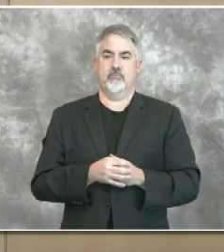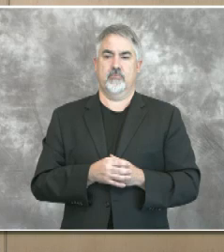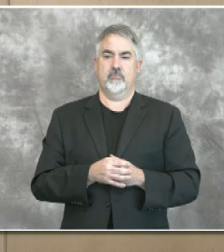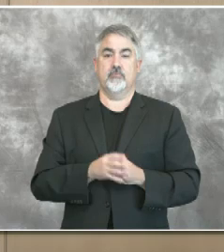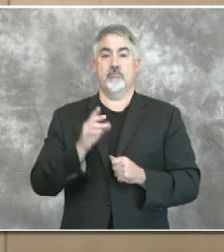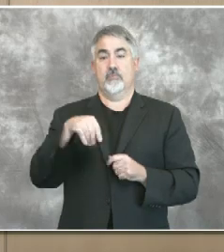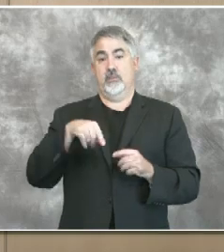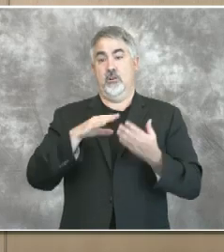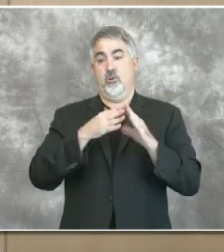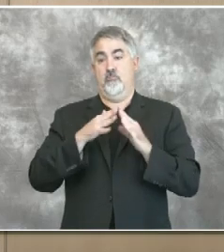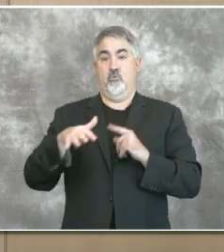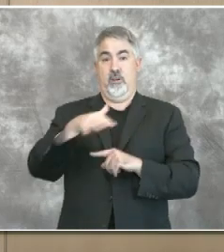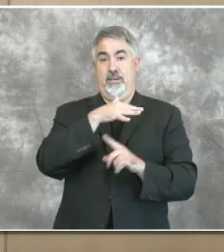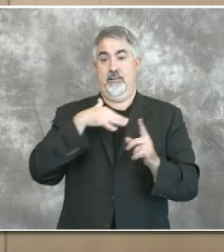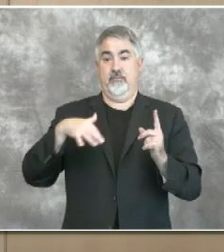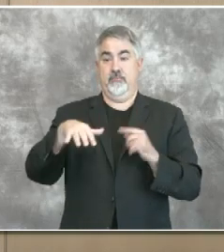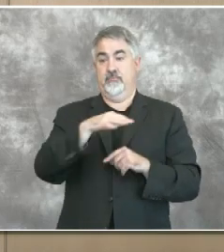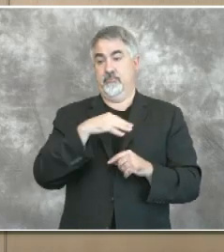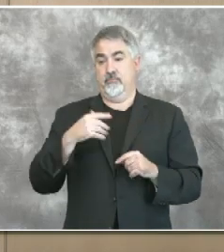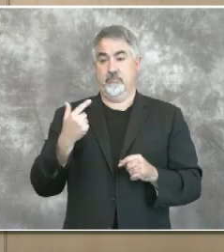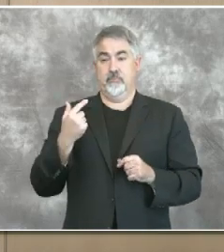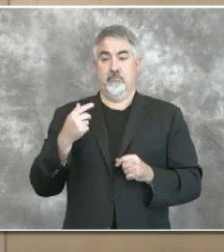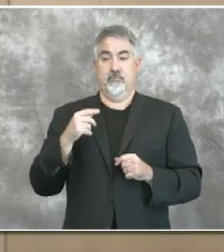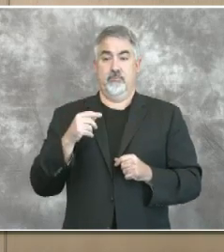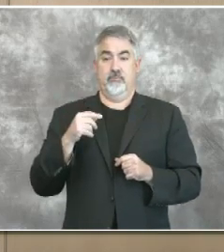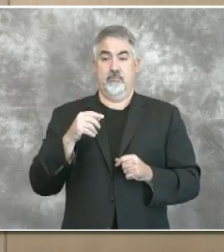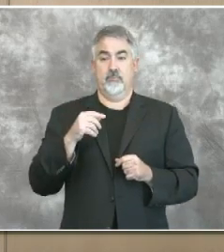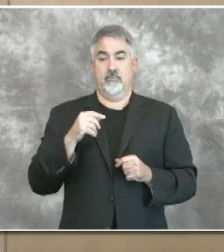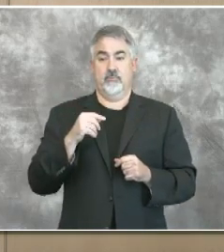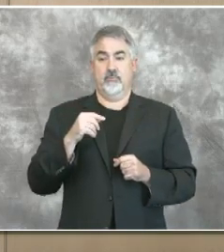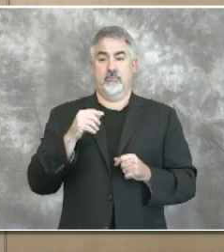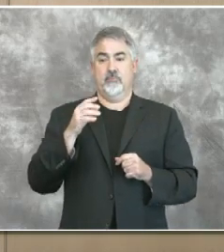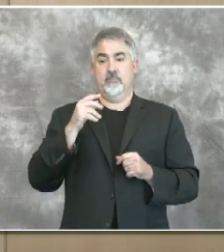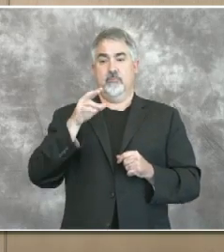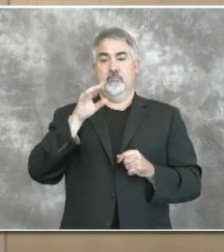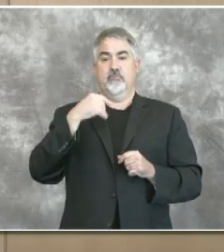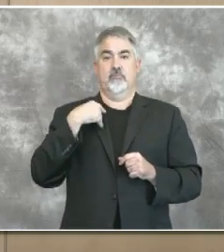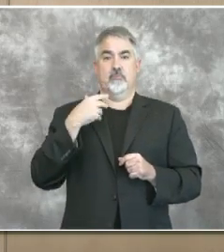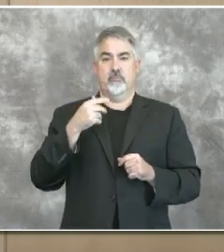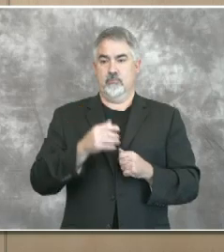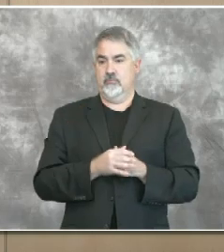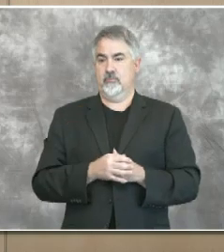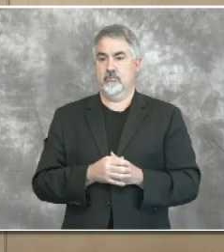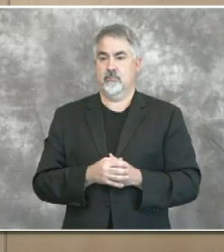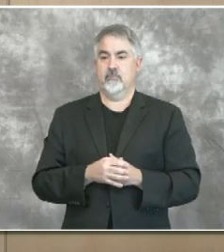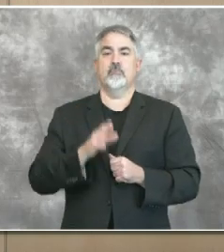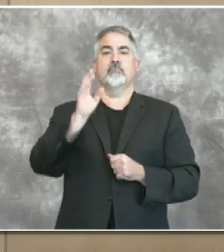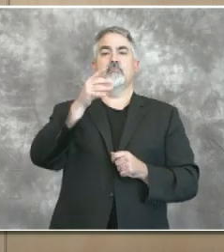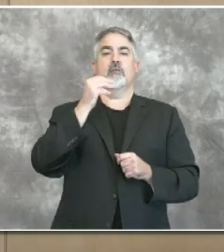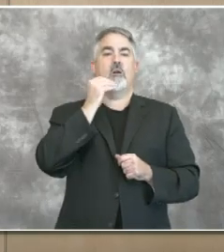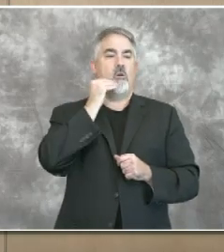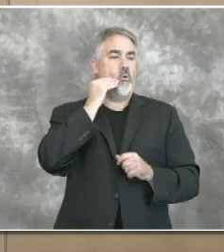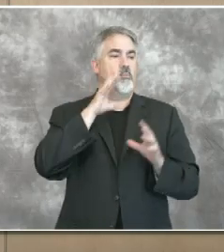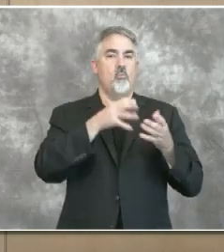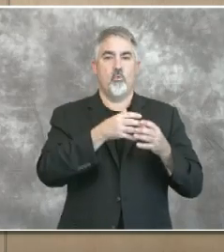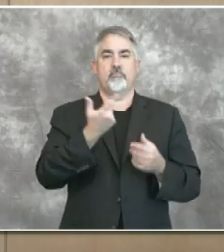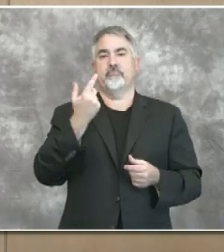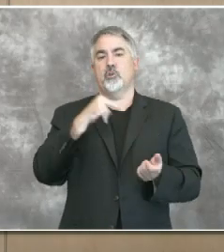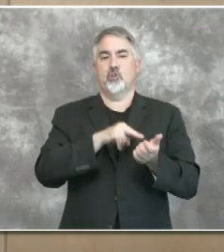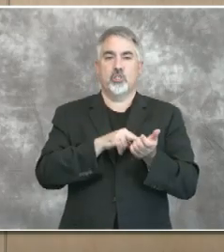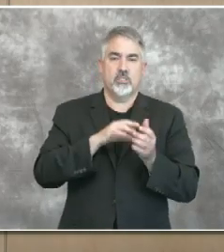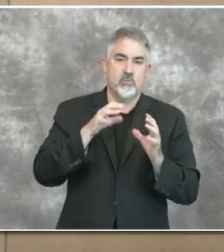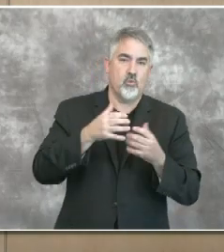reporting a cumulative total of 28 confirmed outbreaks. 20 outbreaks in congregate facilities